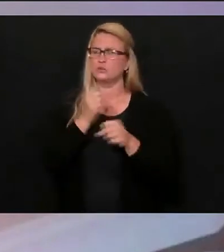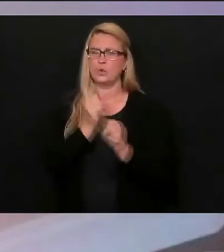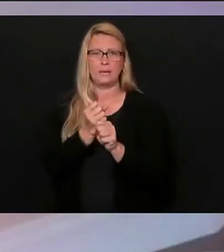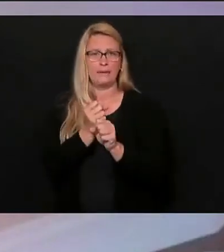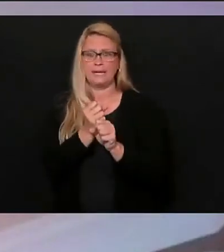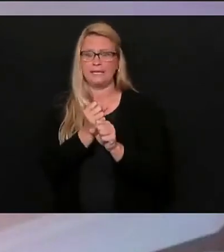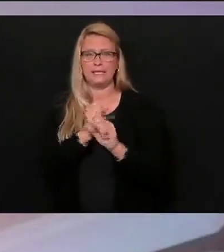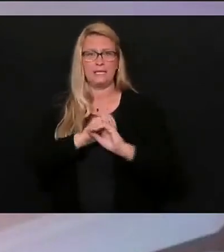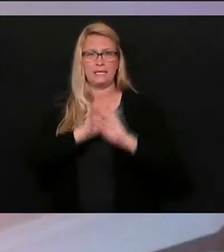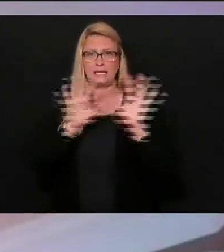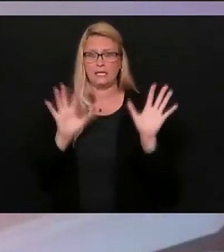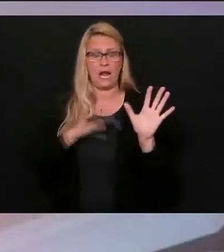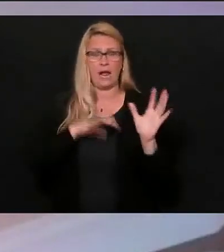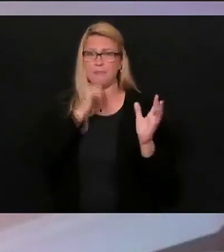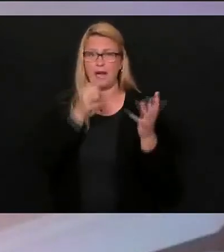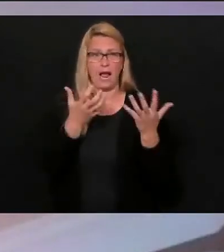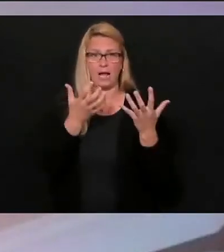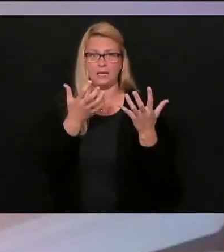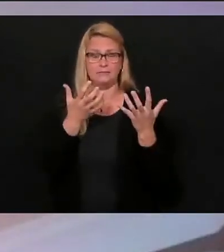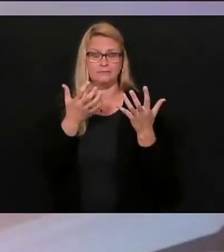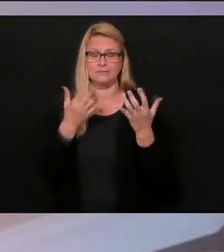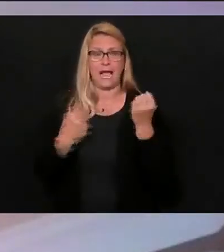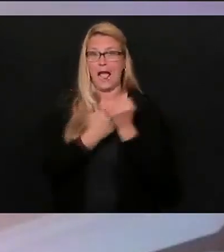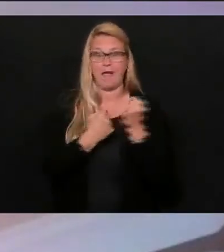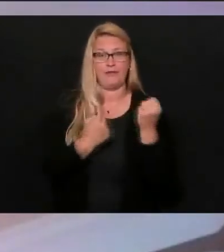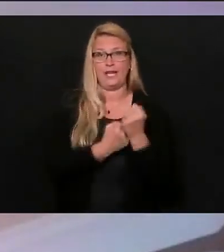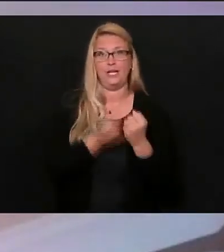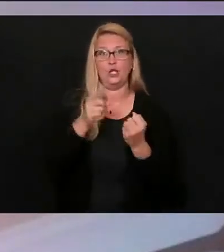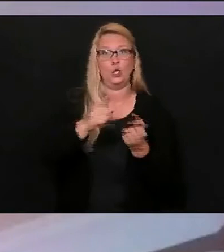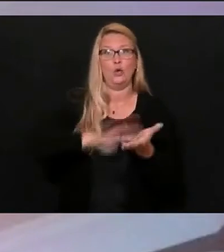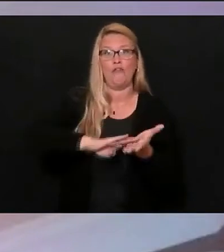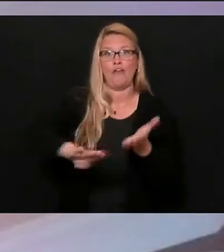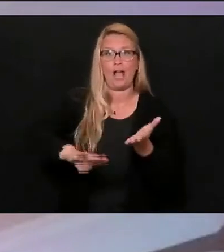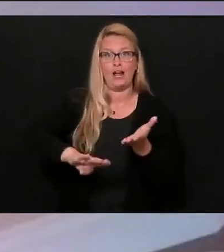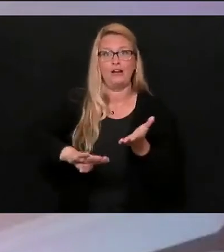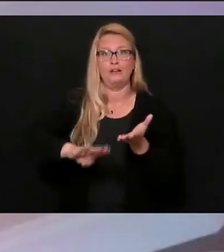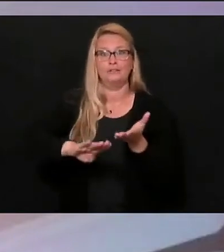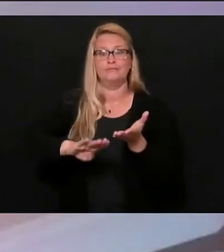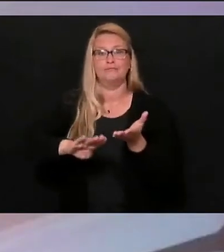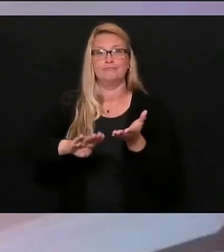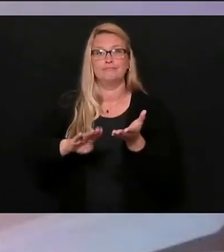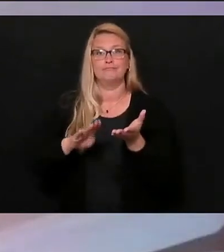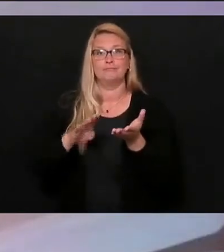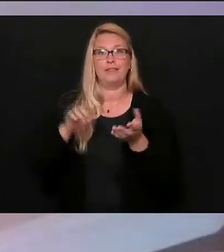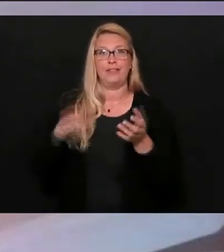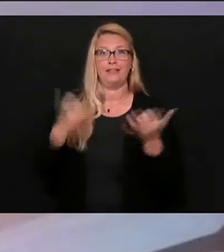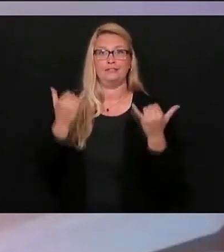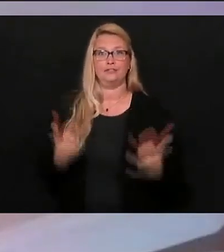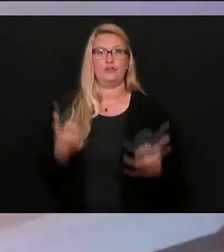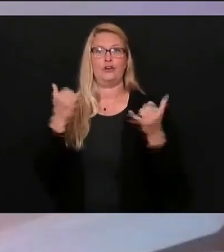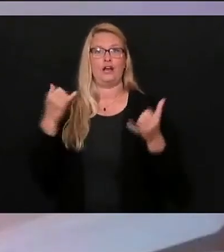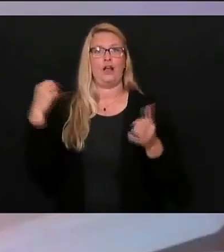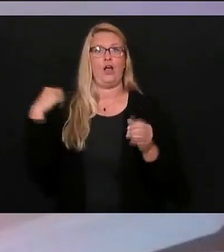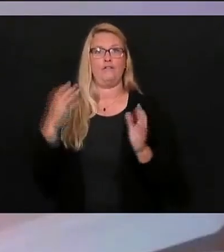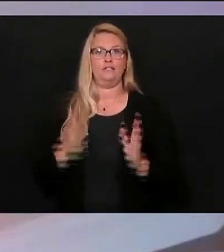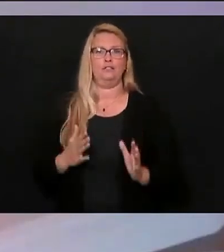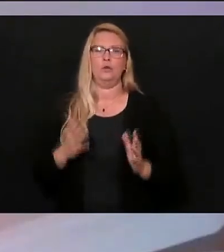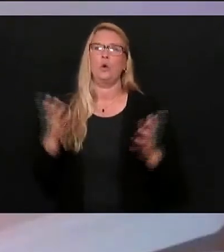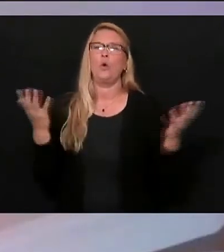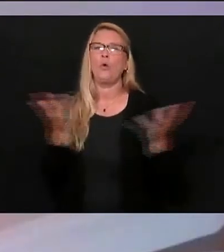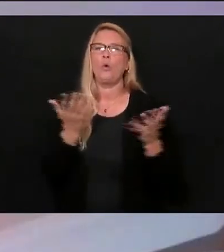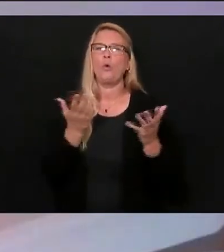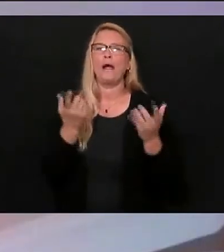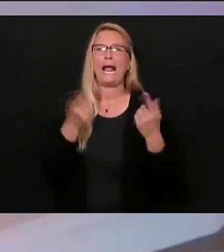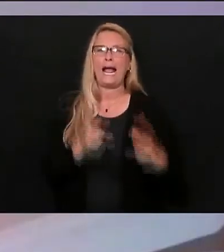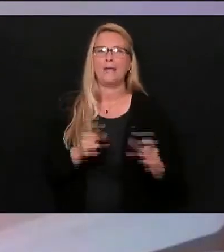not advocating for the dismissal of the current public health officer, but I would like to hear an explanation of the consistency.